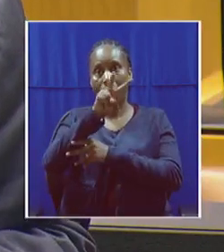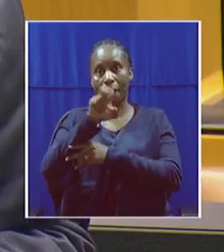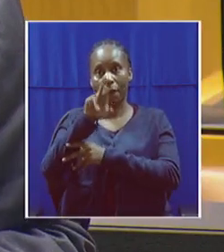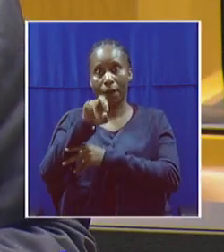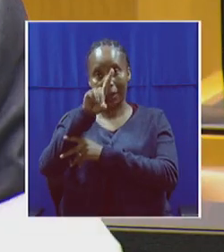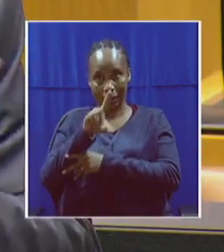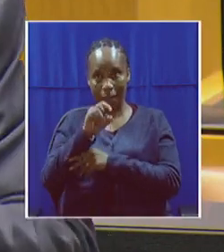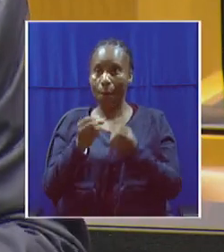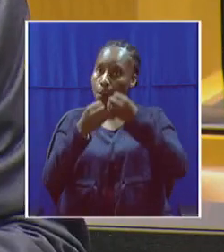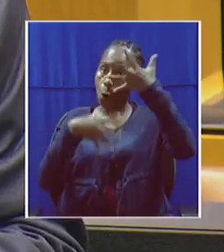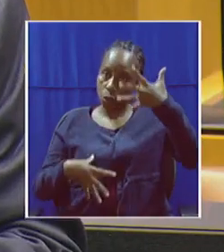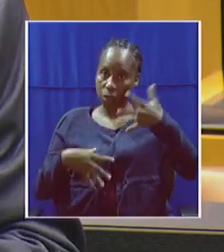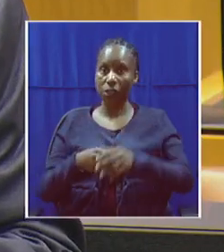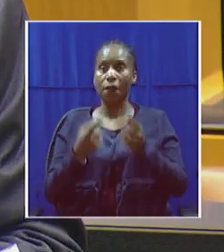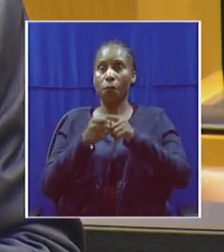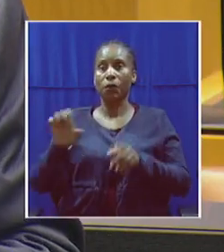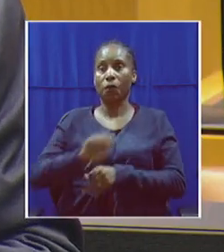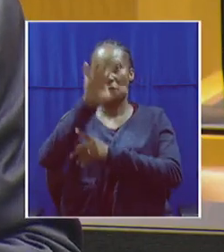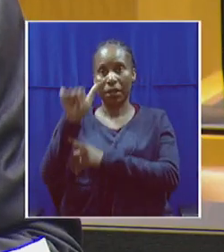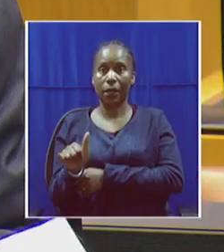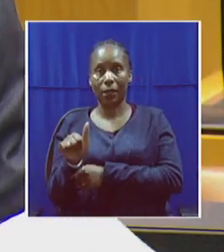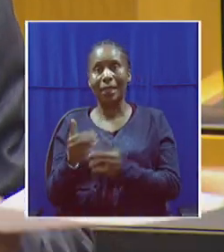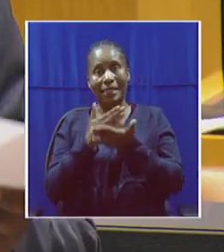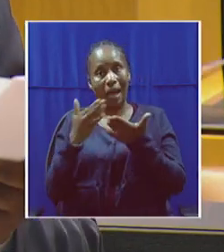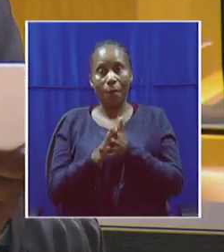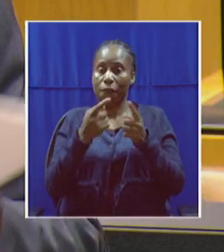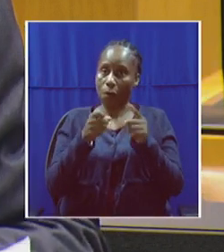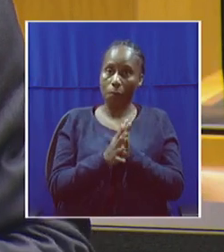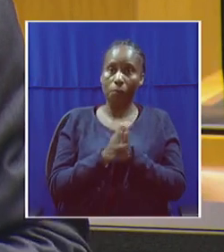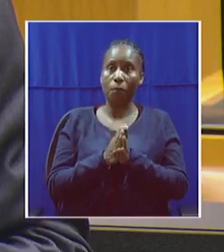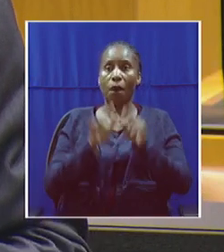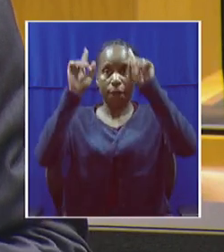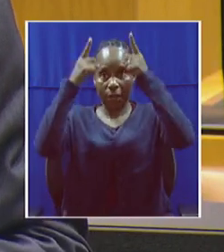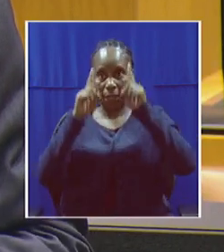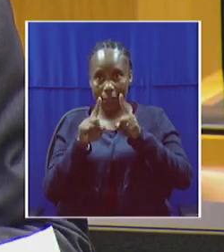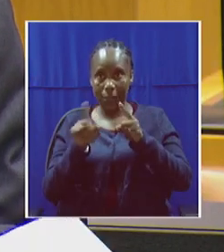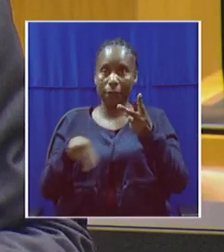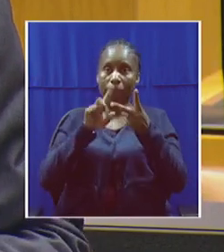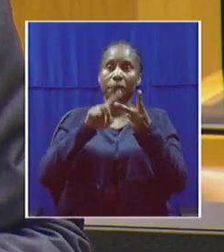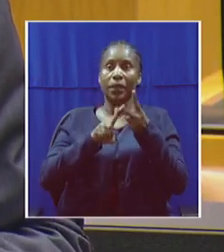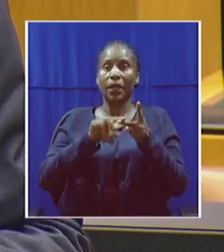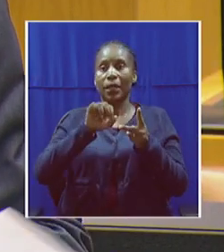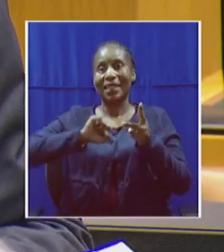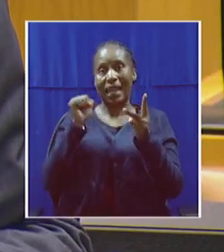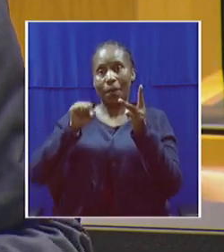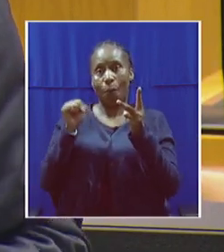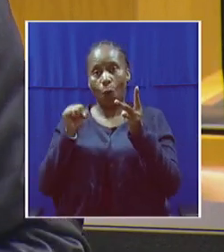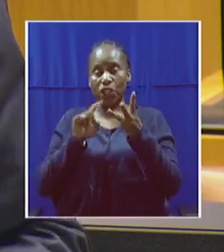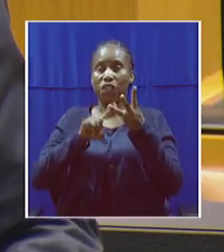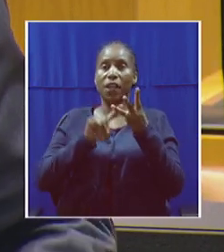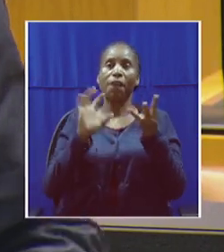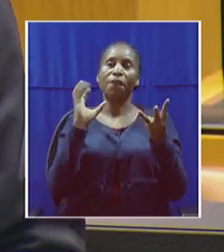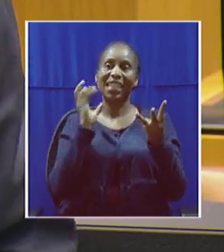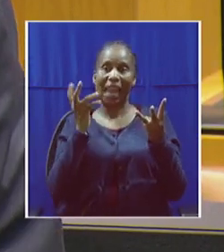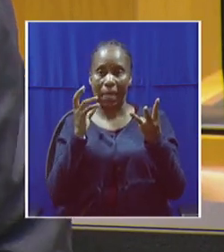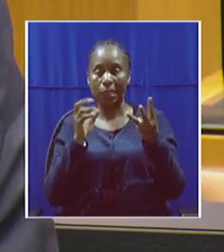professors some of them from your University uh from stellin B University fre State University and